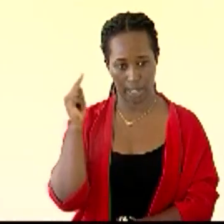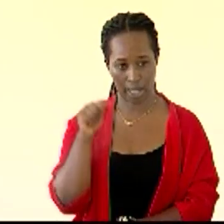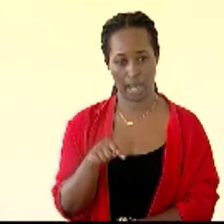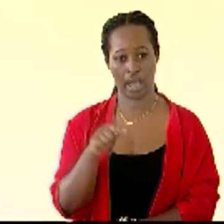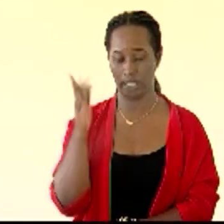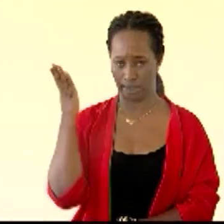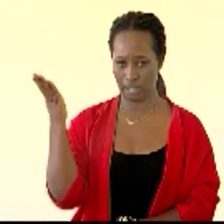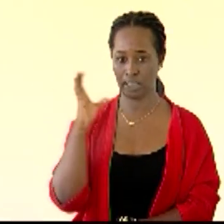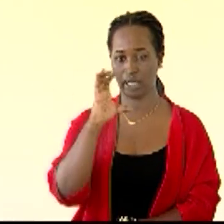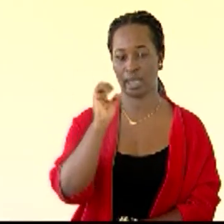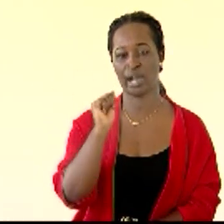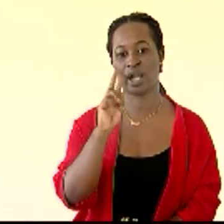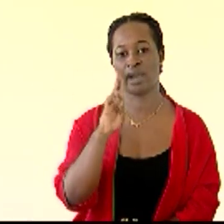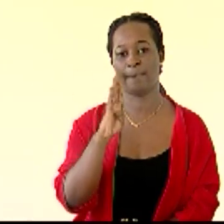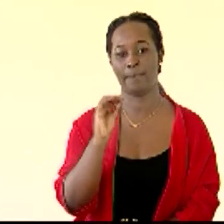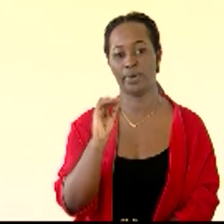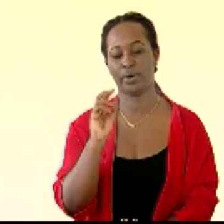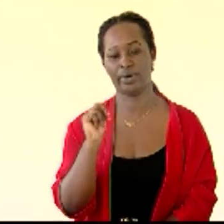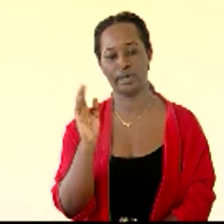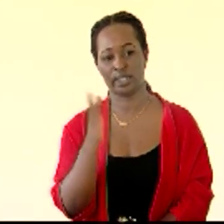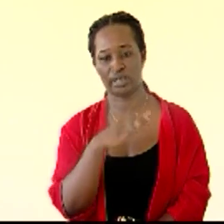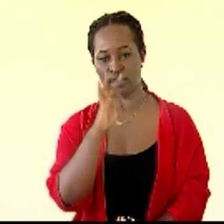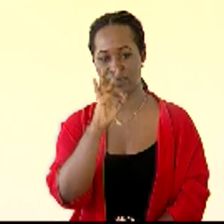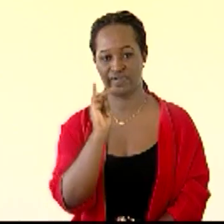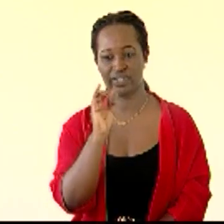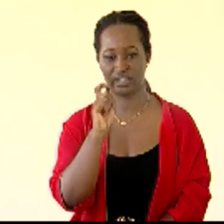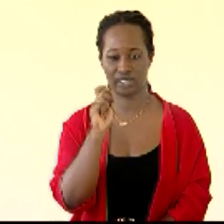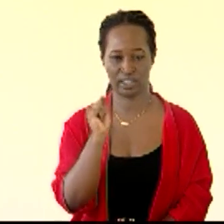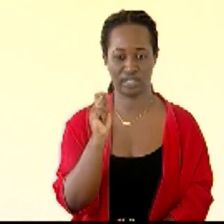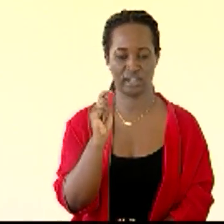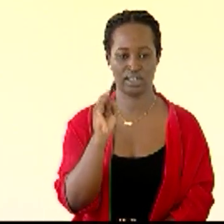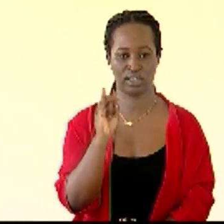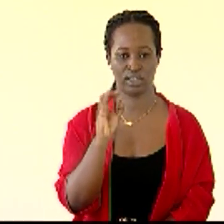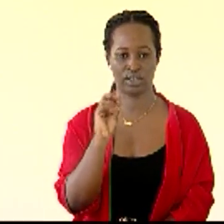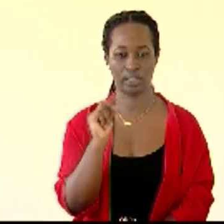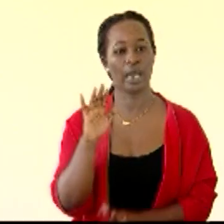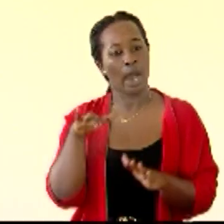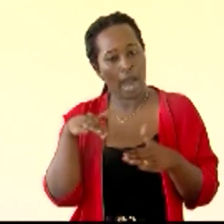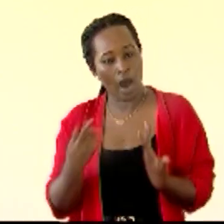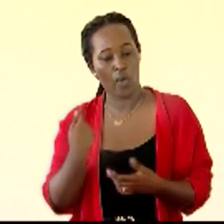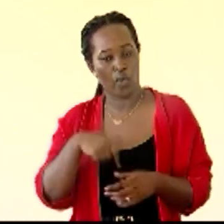fixed? How do we get the glucose? What exactly are we looking at?